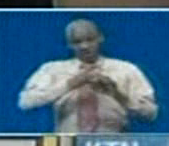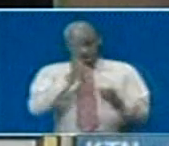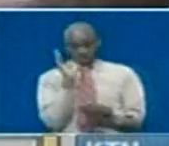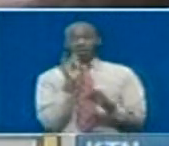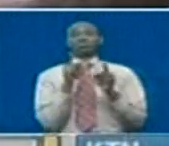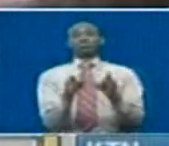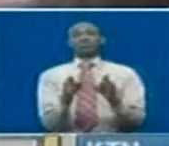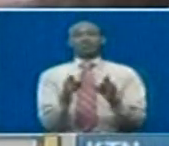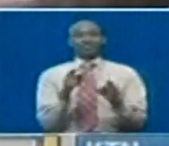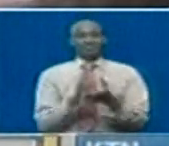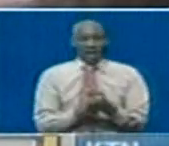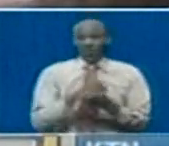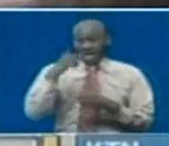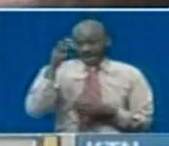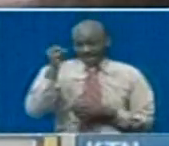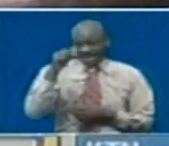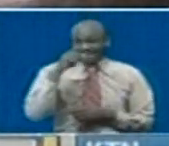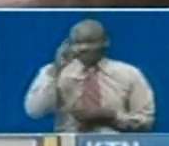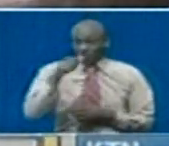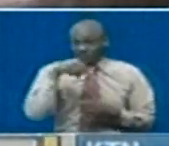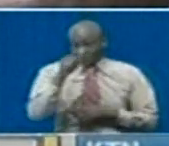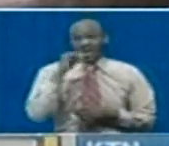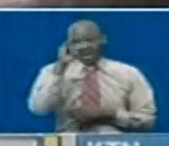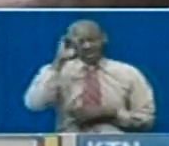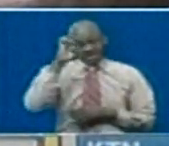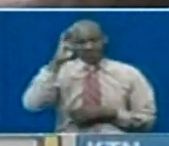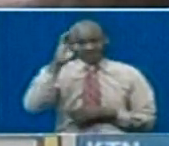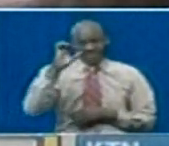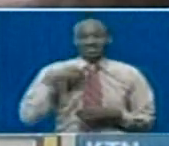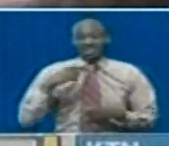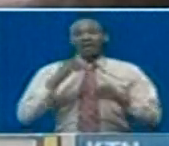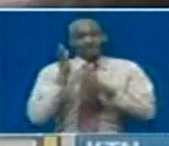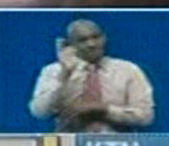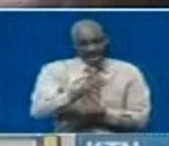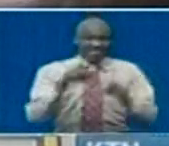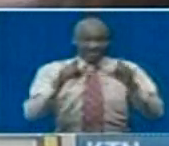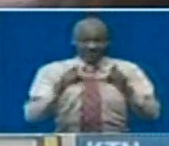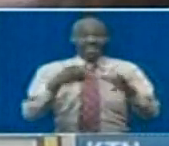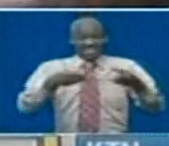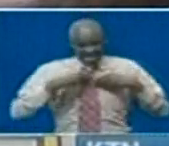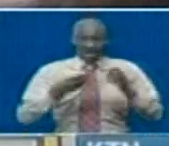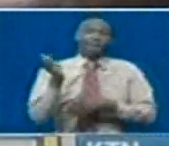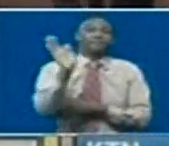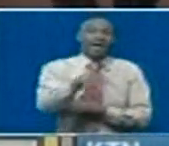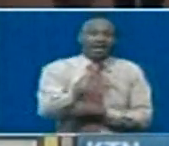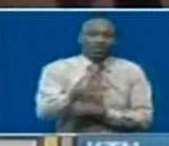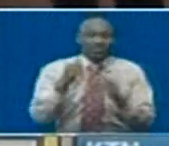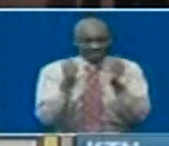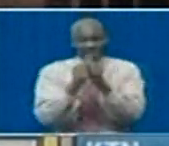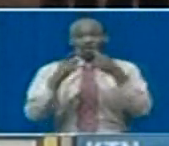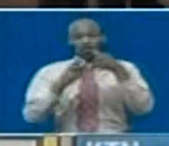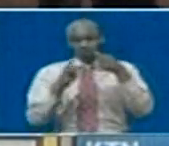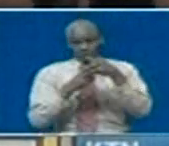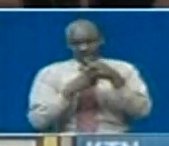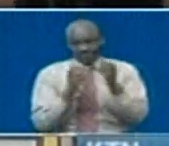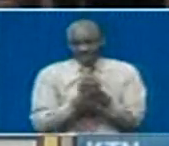candidature. Kamere further returned to IEBC the certificate of nomination as candidate that was issued to him on 10th July.